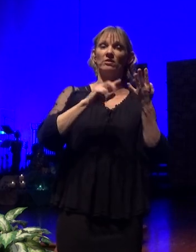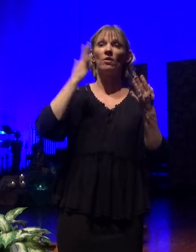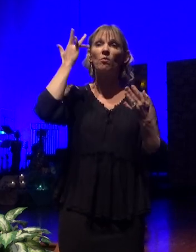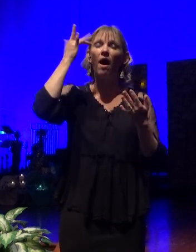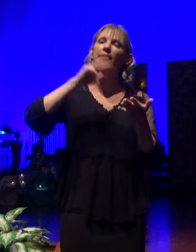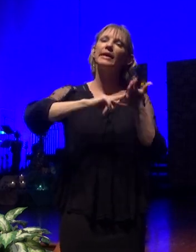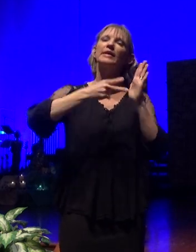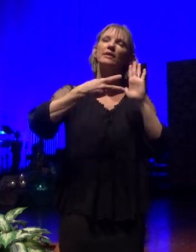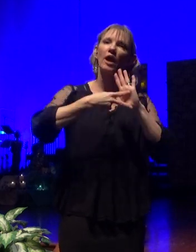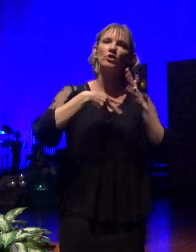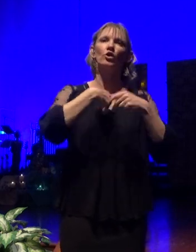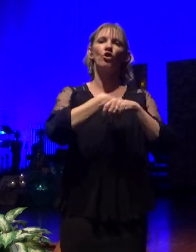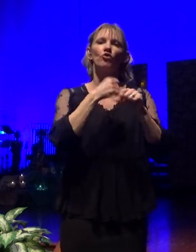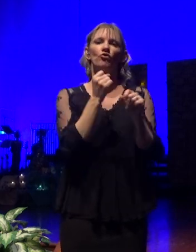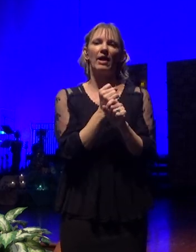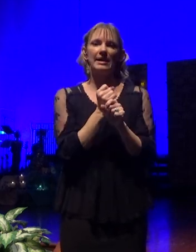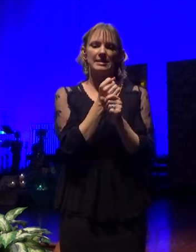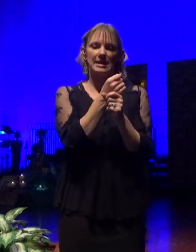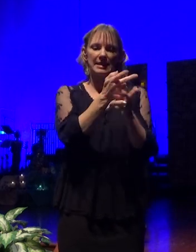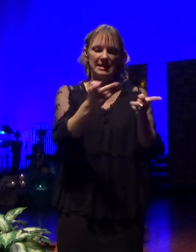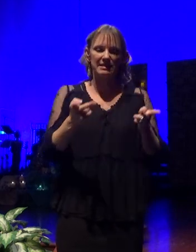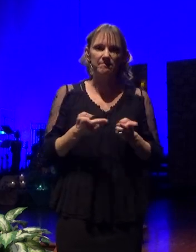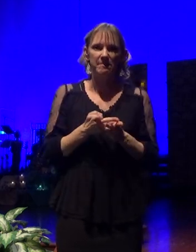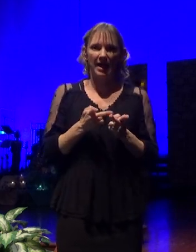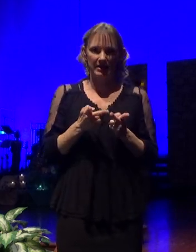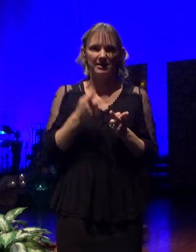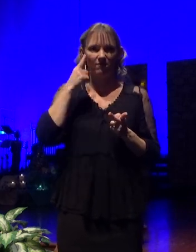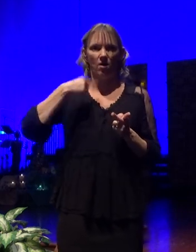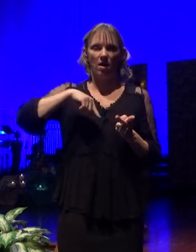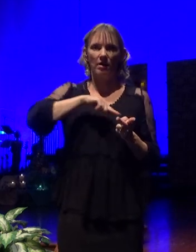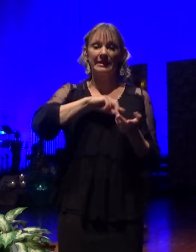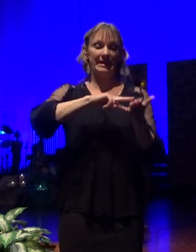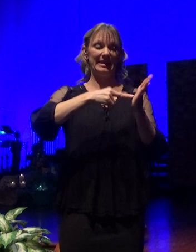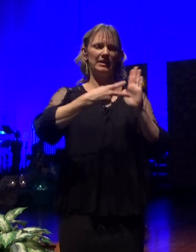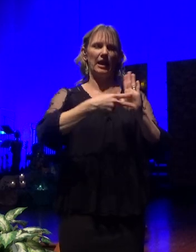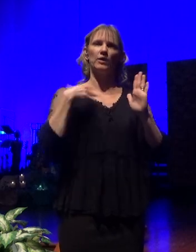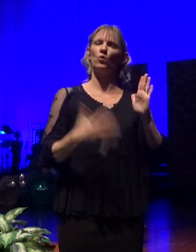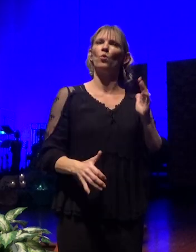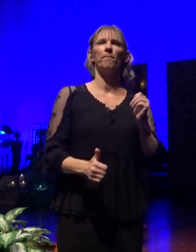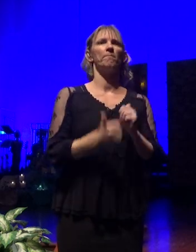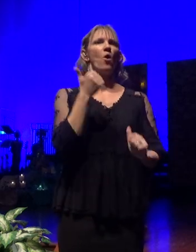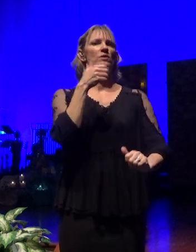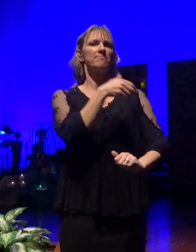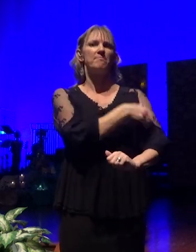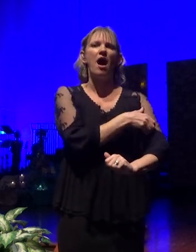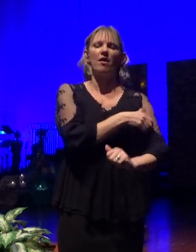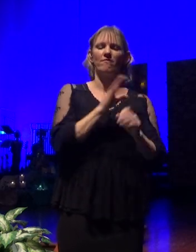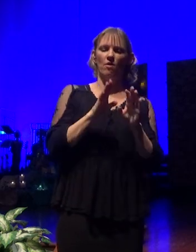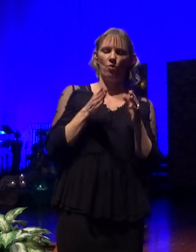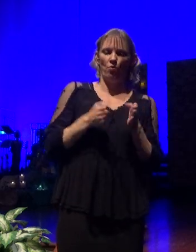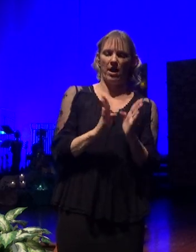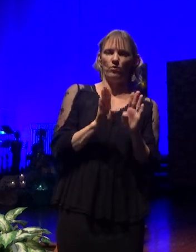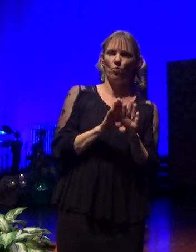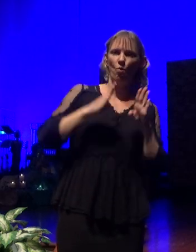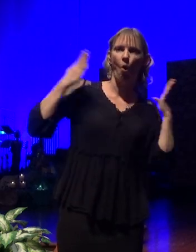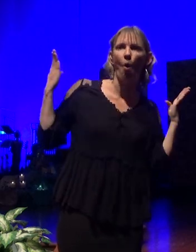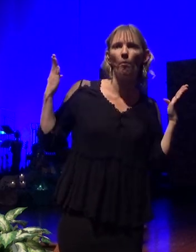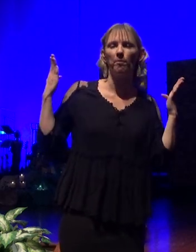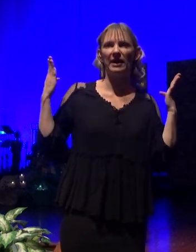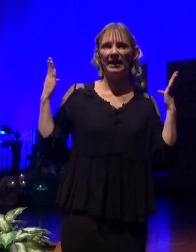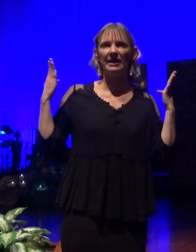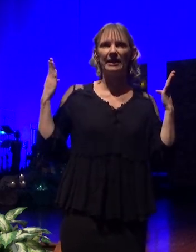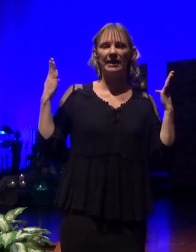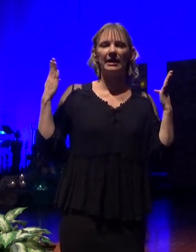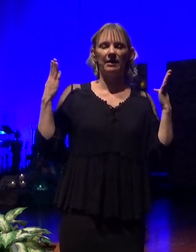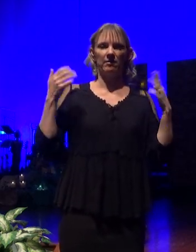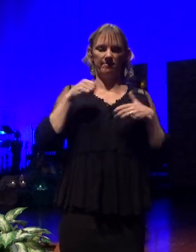a container for us. Intention is one of the most powerful openings of that aperture that we've ever